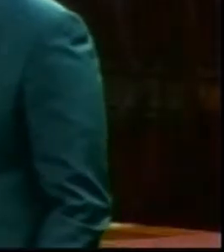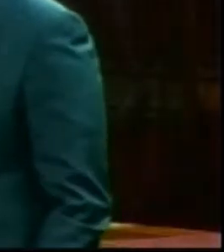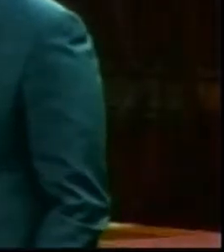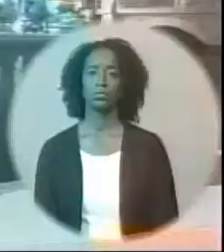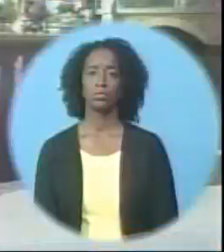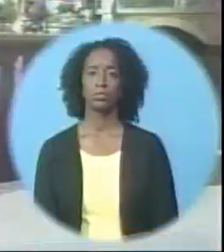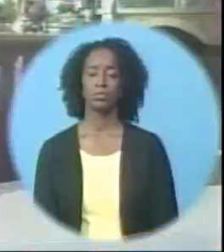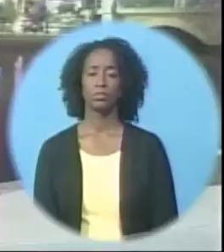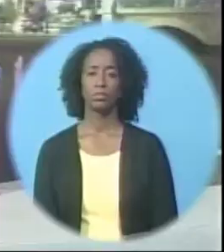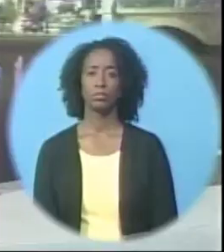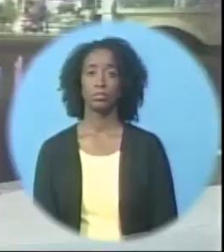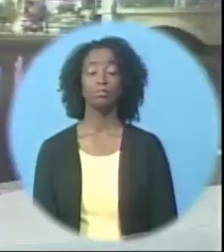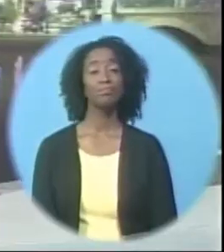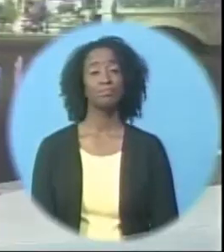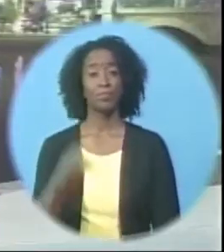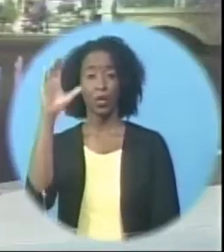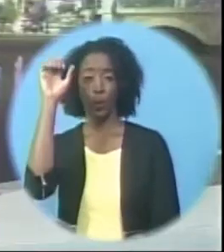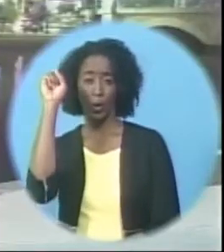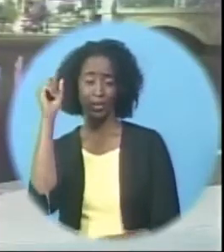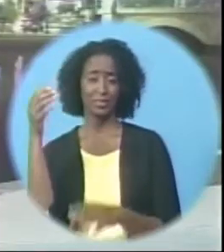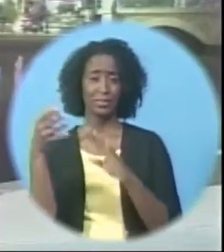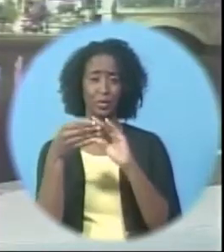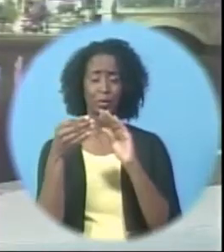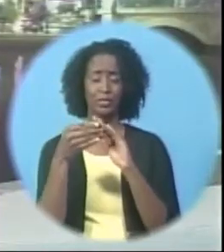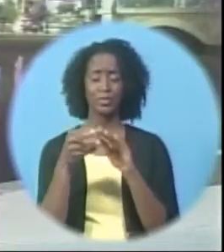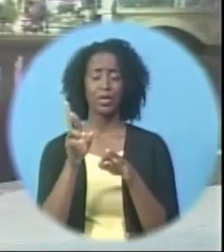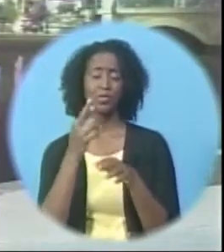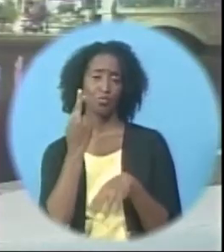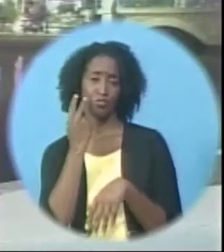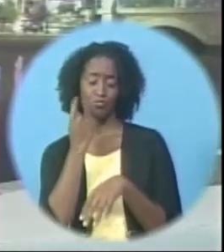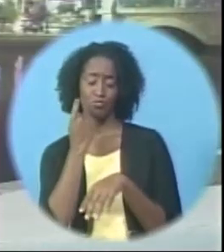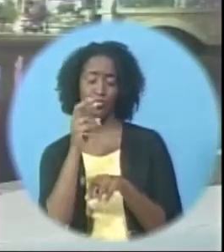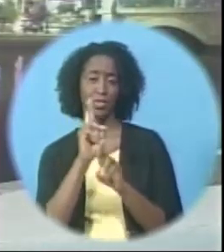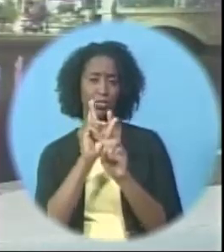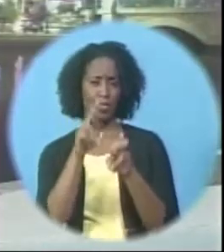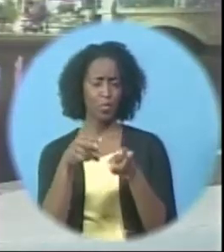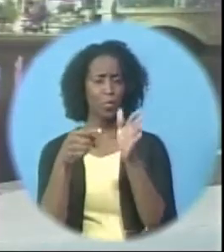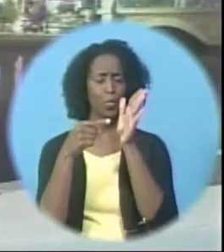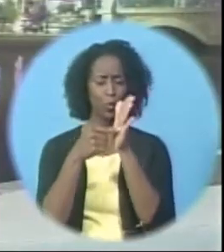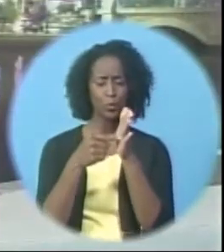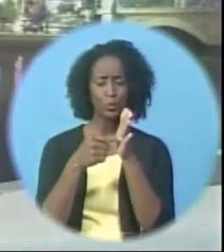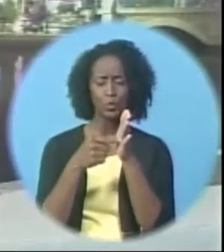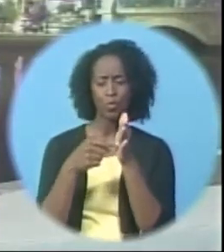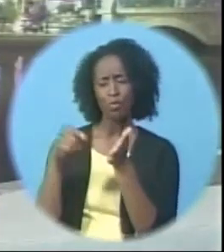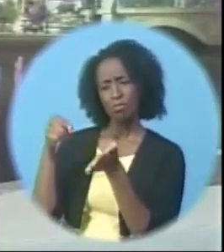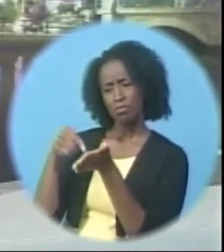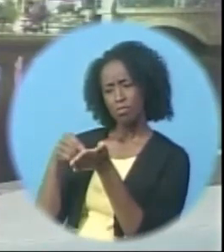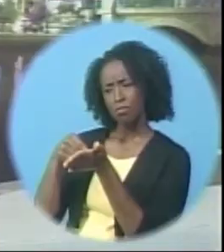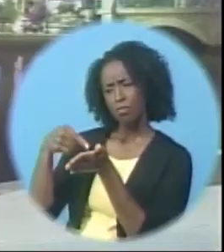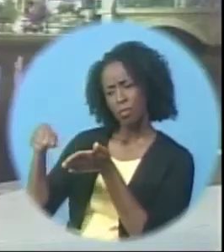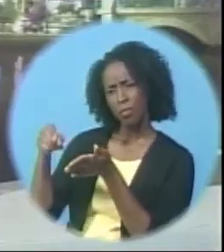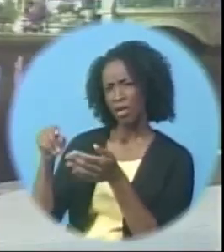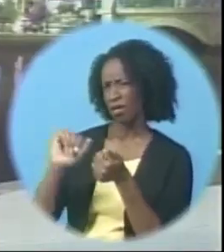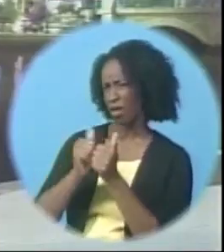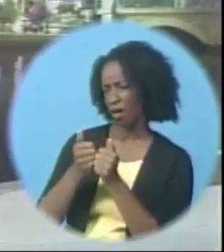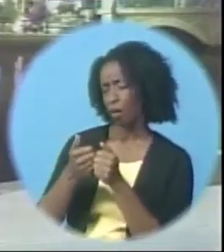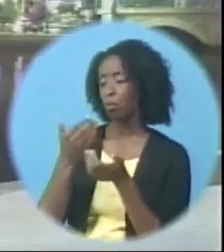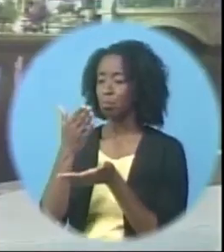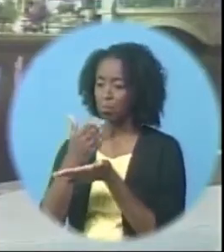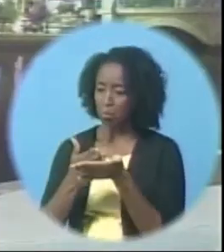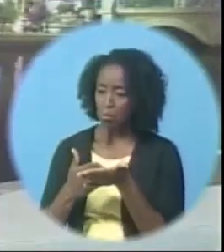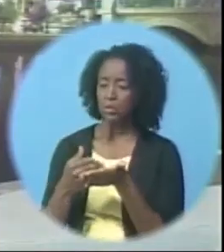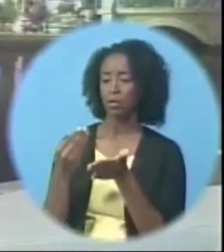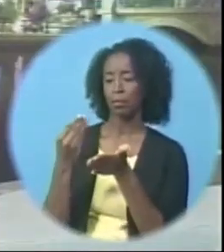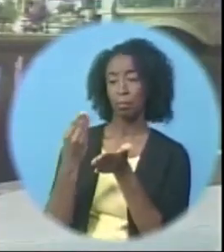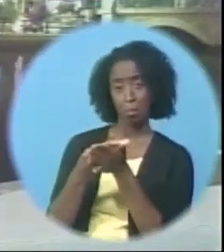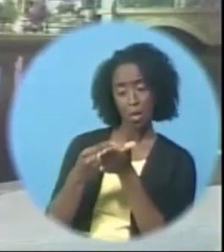Finance. Mr. Sinclair says the latest actuarial report shows government has managed to reduce some of its debt to the